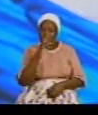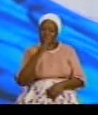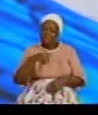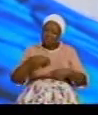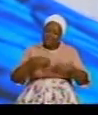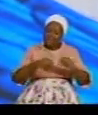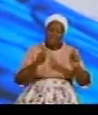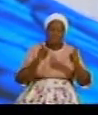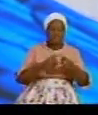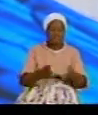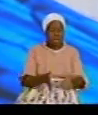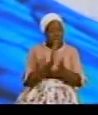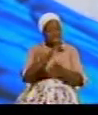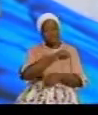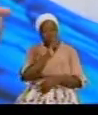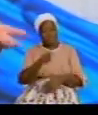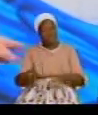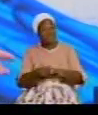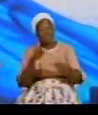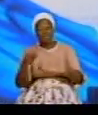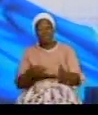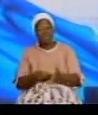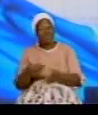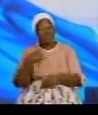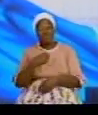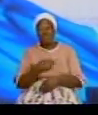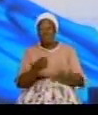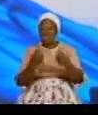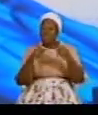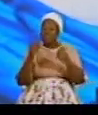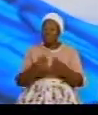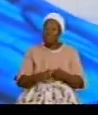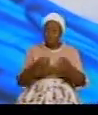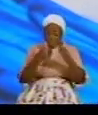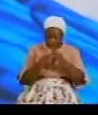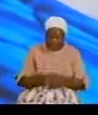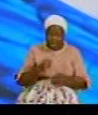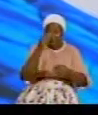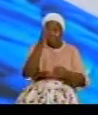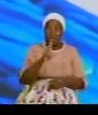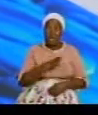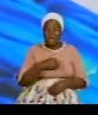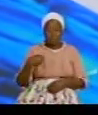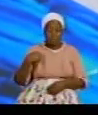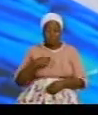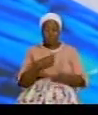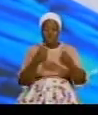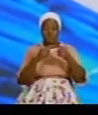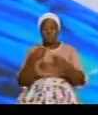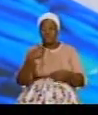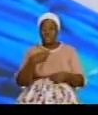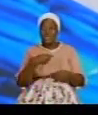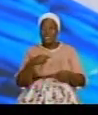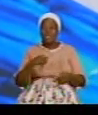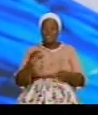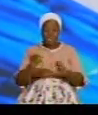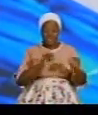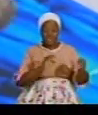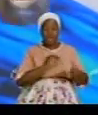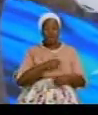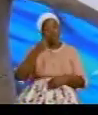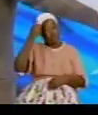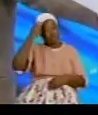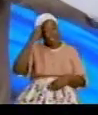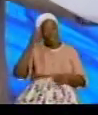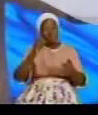to ask a question like this? We came to worship God, and we came to center our mind unto